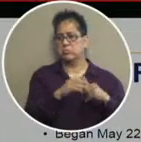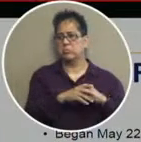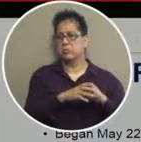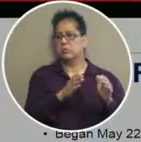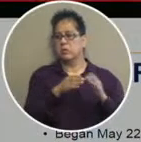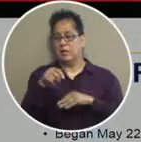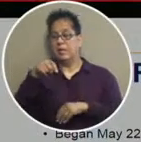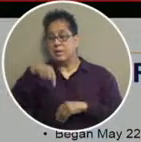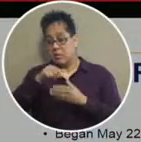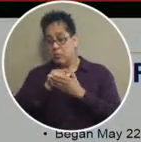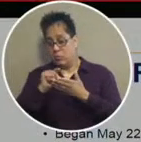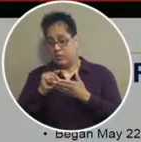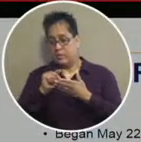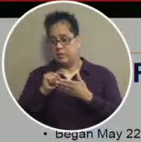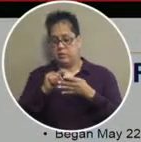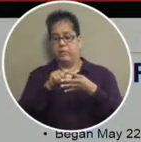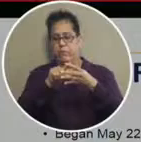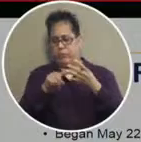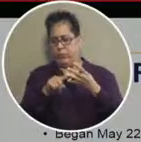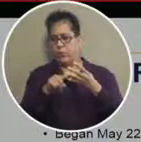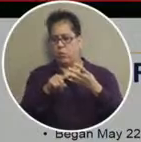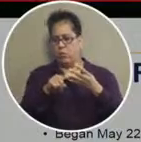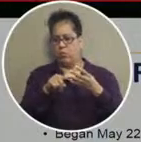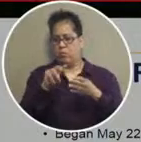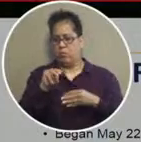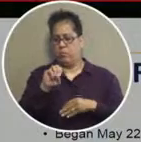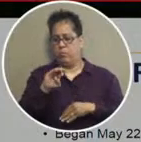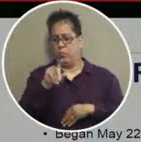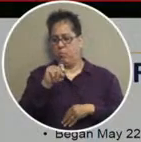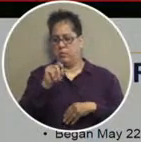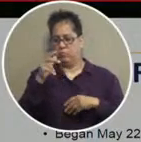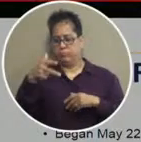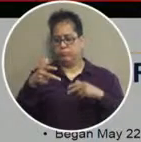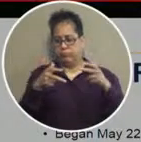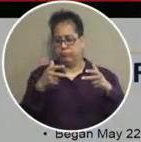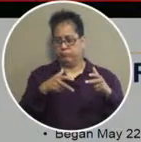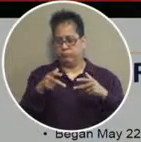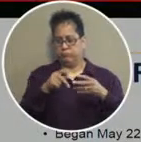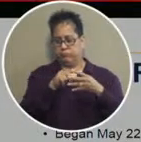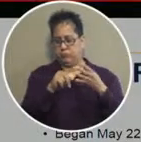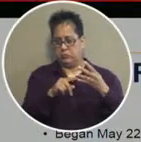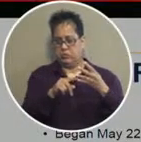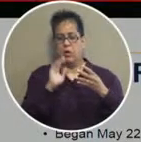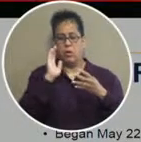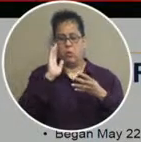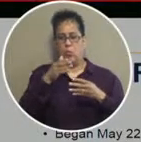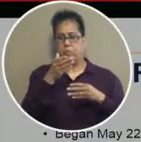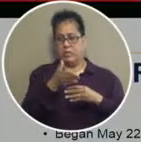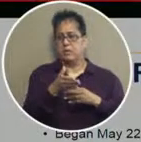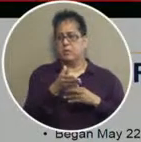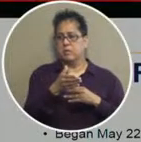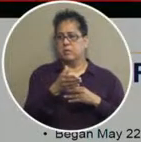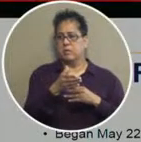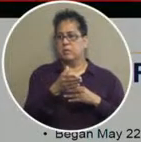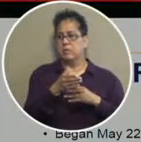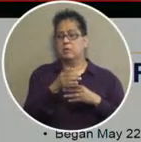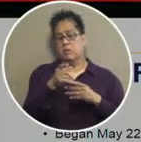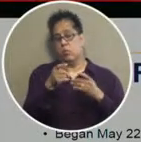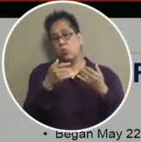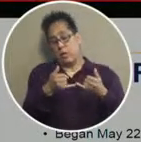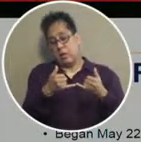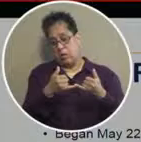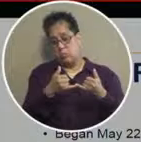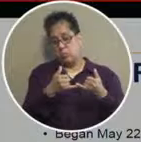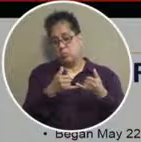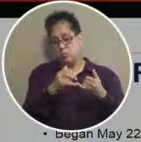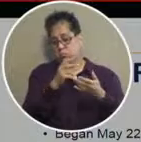And this week, they are at all 4 sites, and they are available each day of the week, and they will be there through, they're scheduled right now